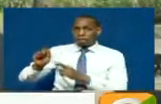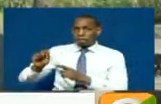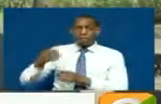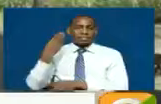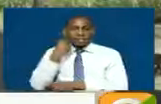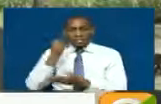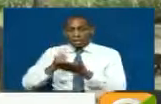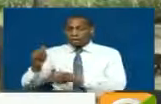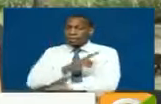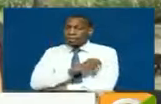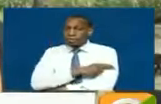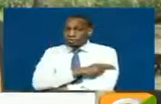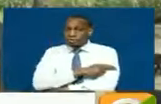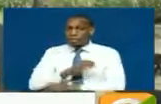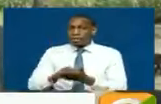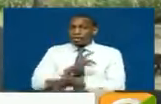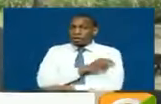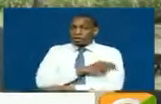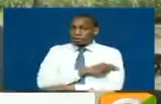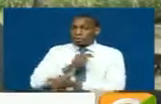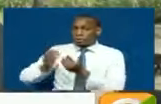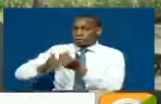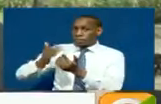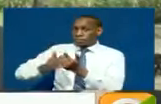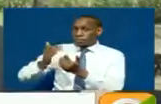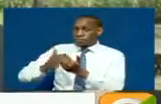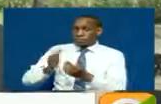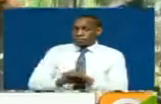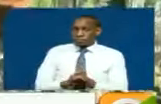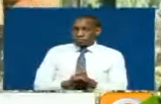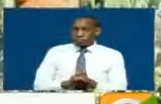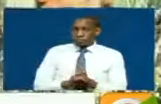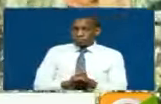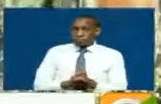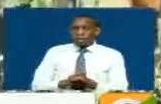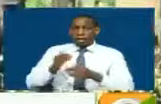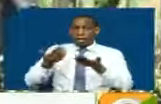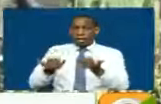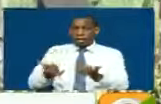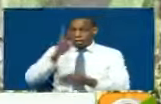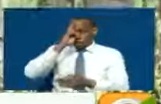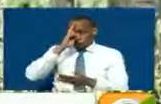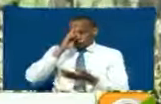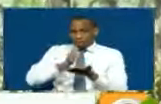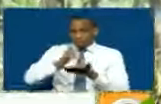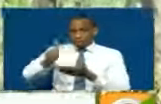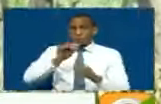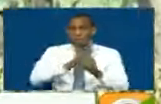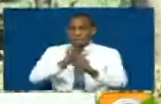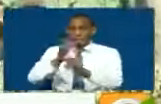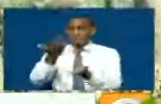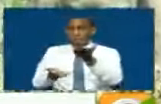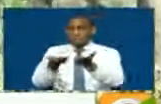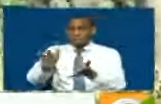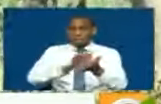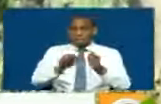mgonjwa paka kaenda kwa hospitali. Hospitali wao wanatibu uroki. Even with police deployment in their numbers to assess